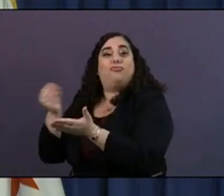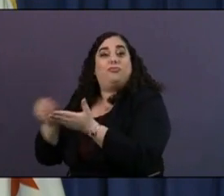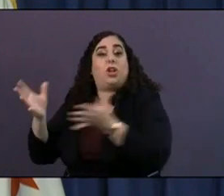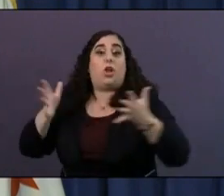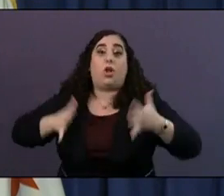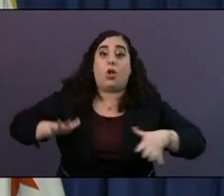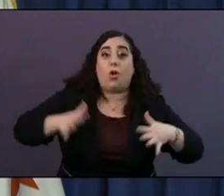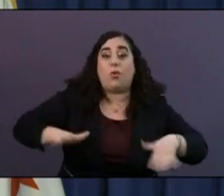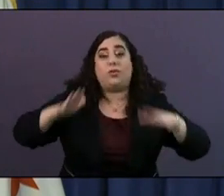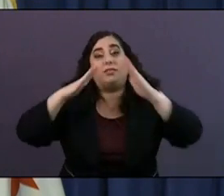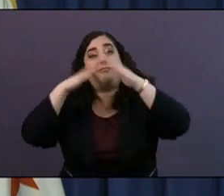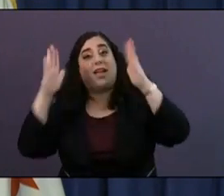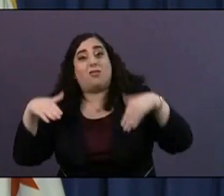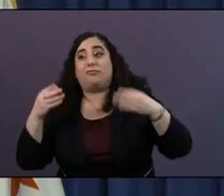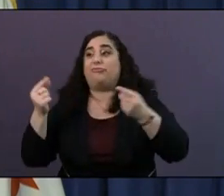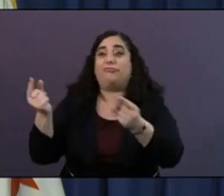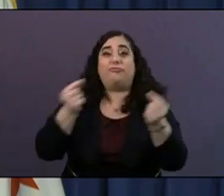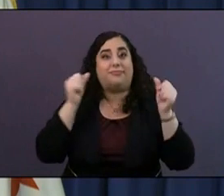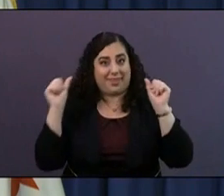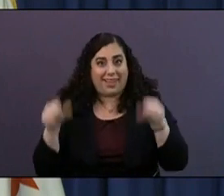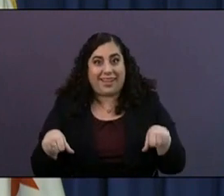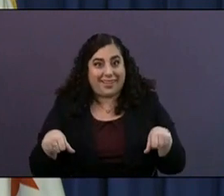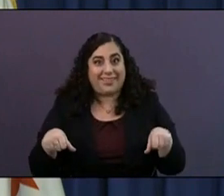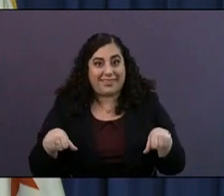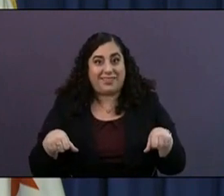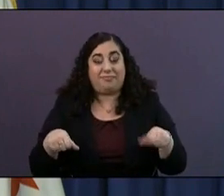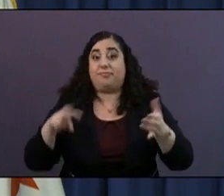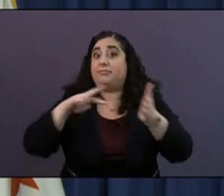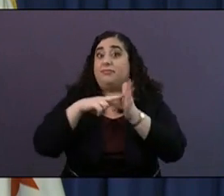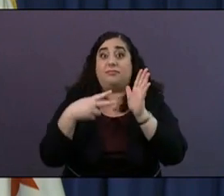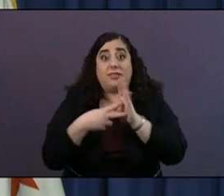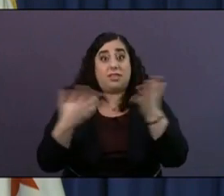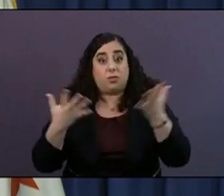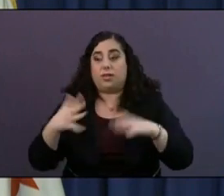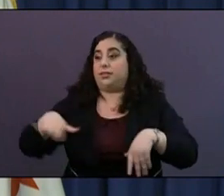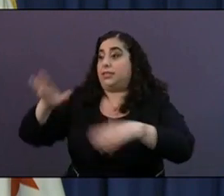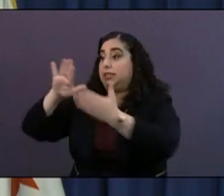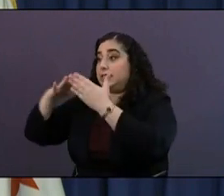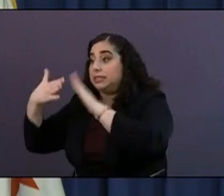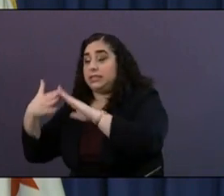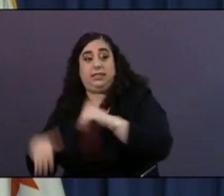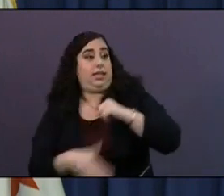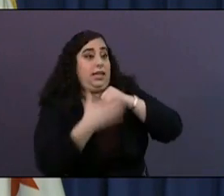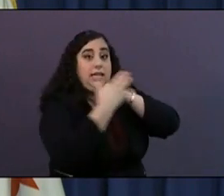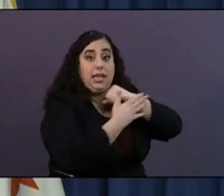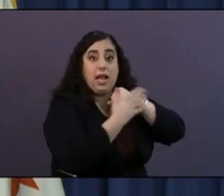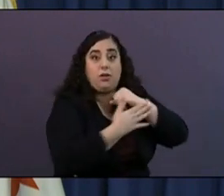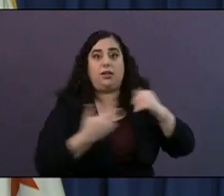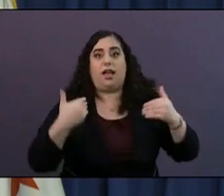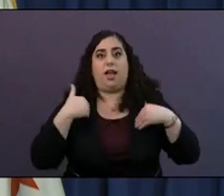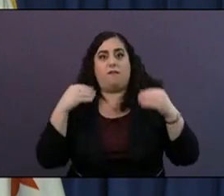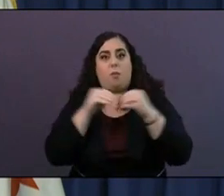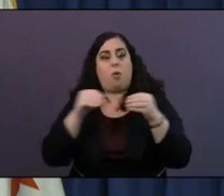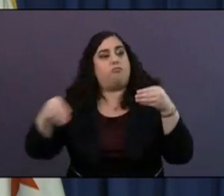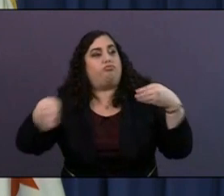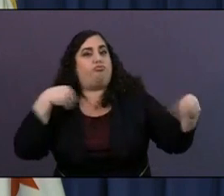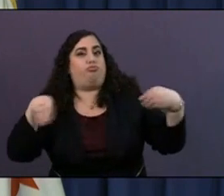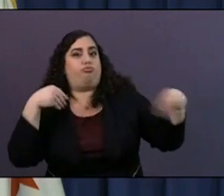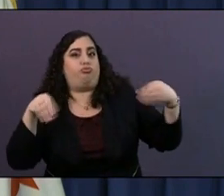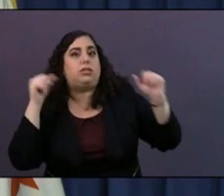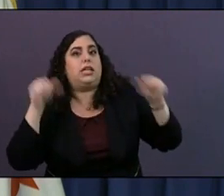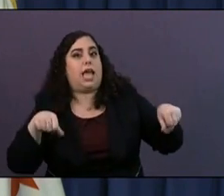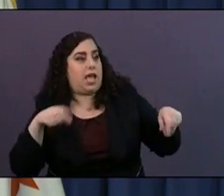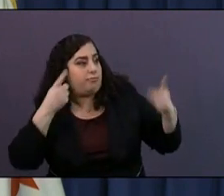cities and counties more leeway as they lead efforts to reopen at the local level. It's good